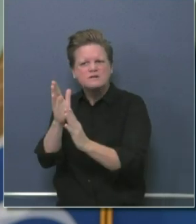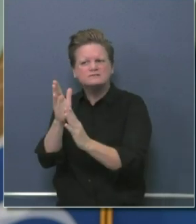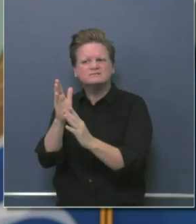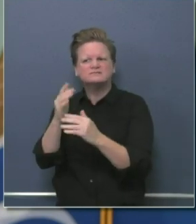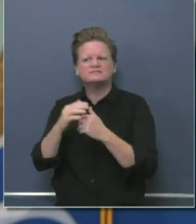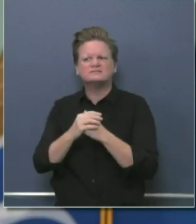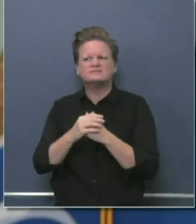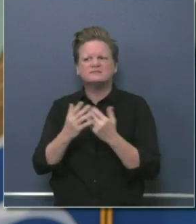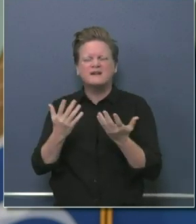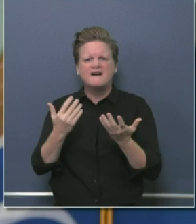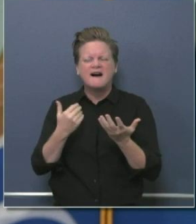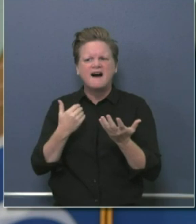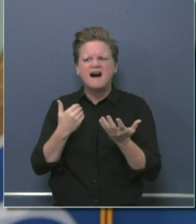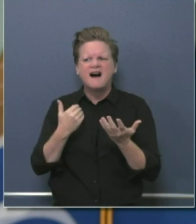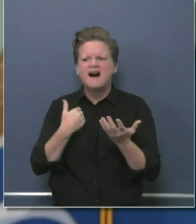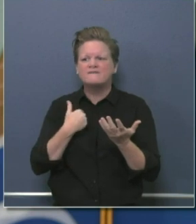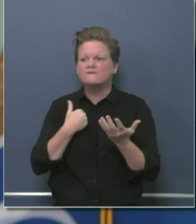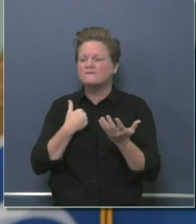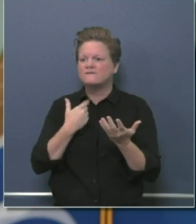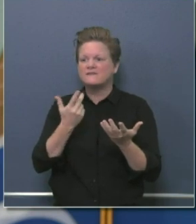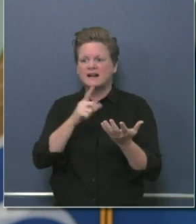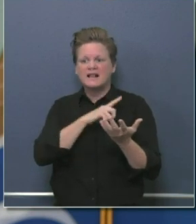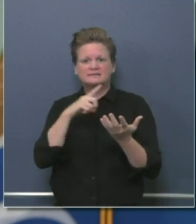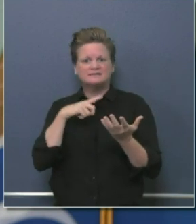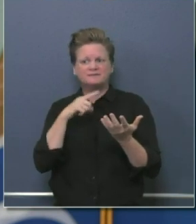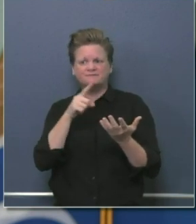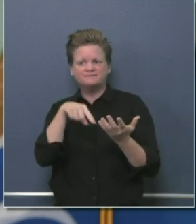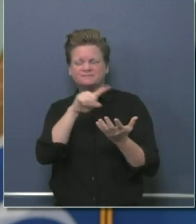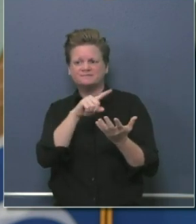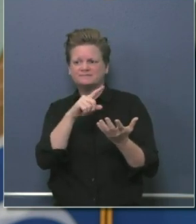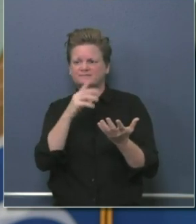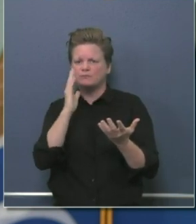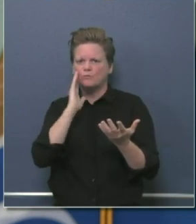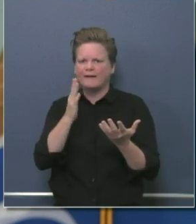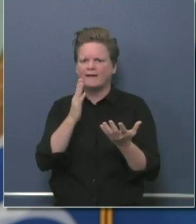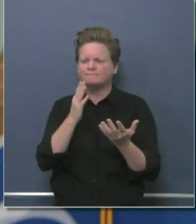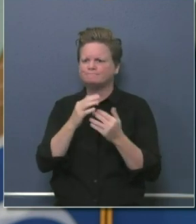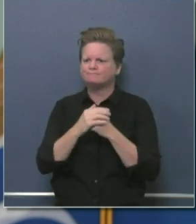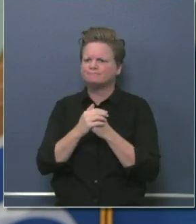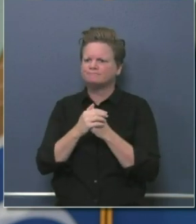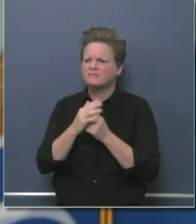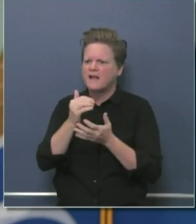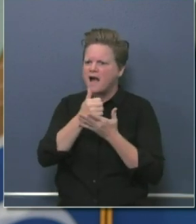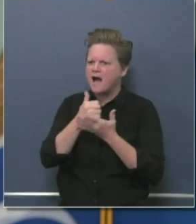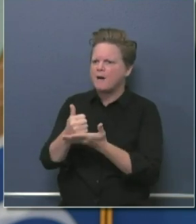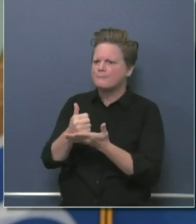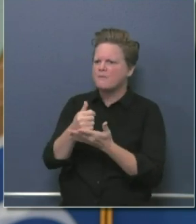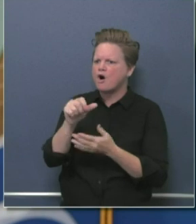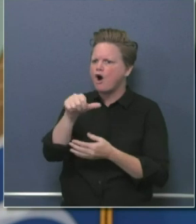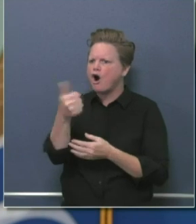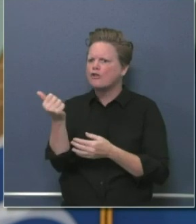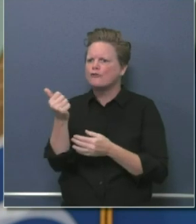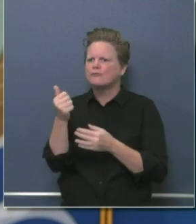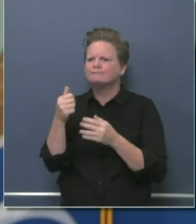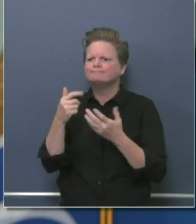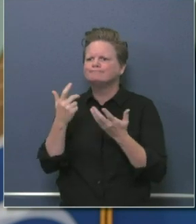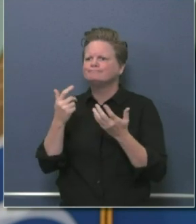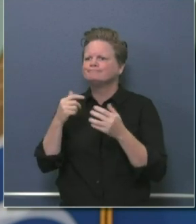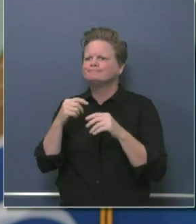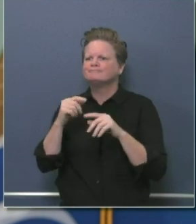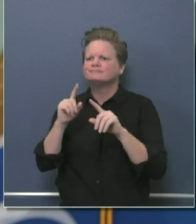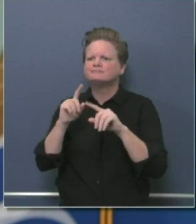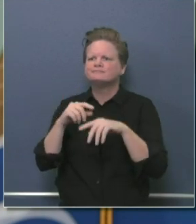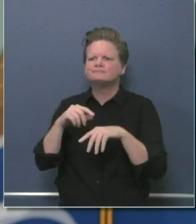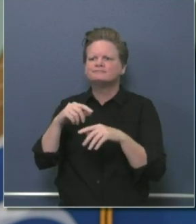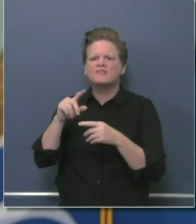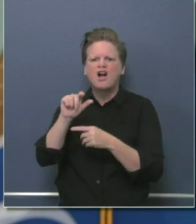forward on measures in the legislature to combat youth vaping? Will you be pursuing a vaping tax yourself? Yeah, let me be